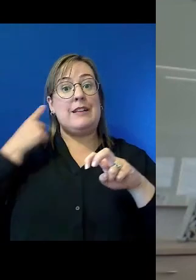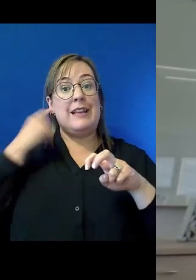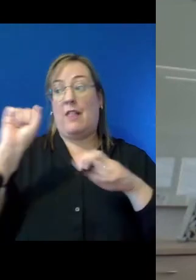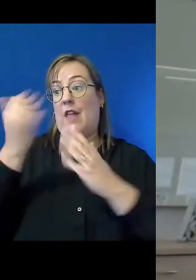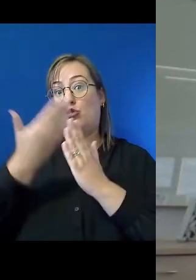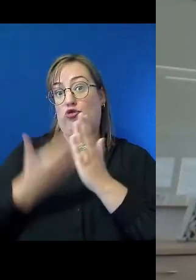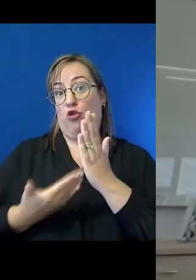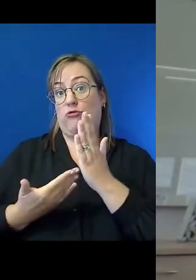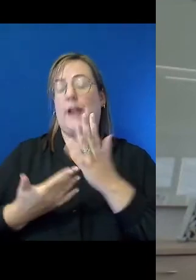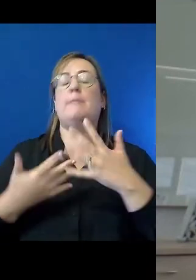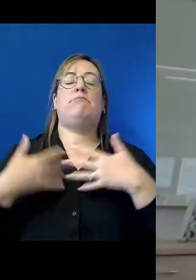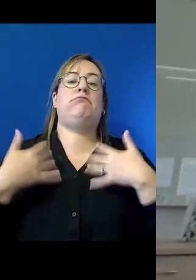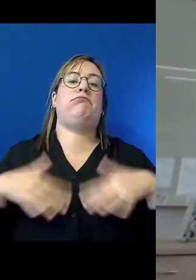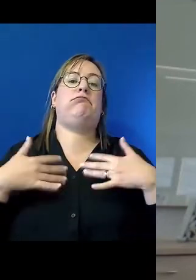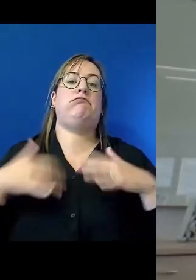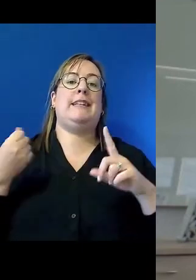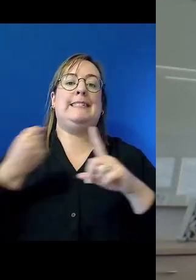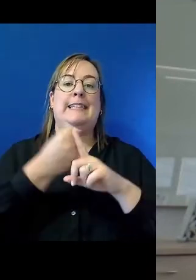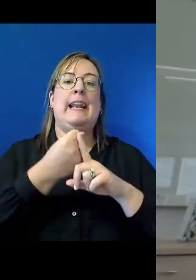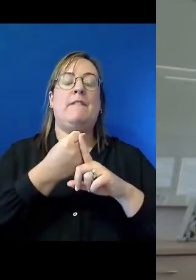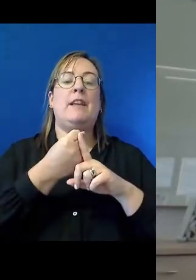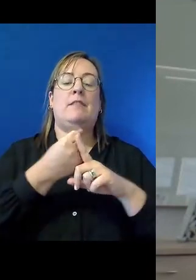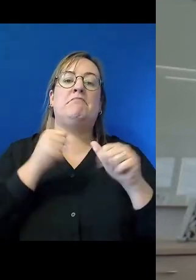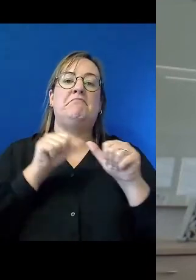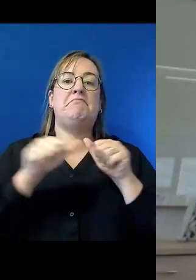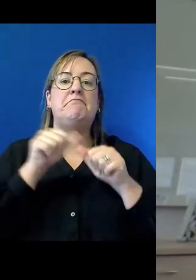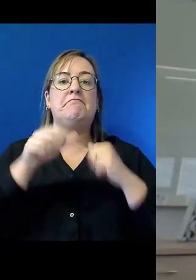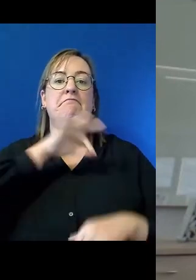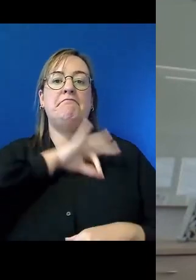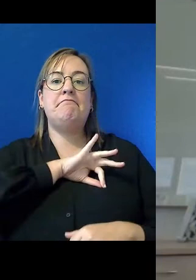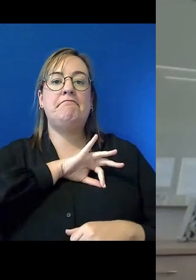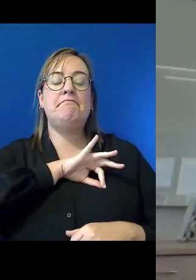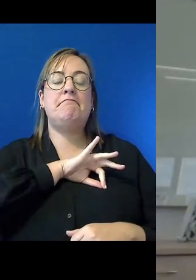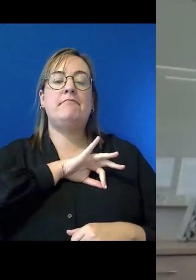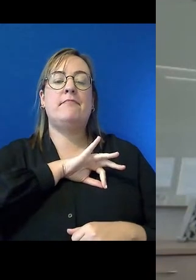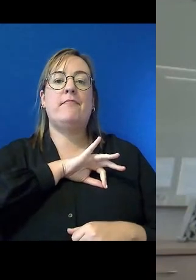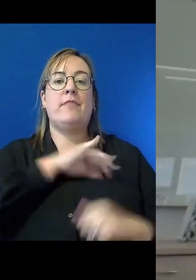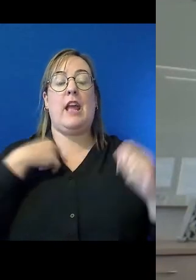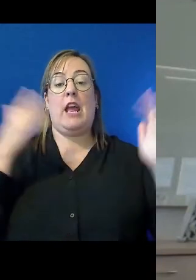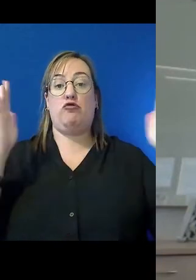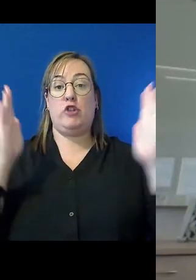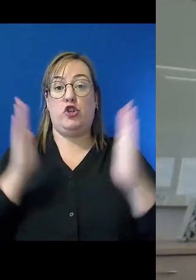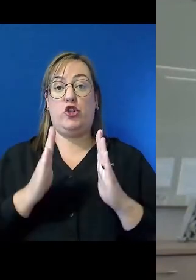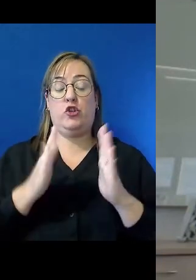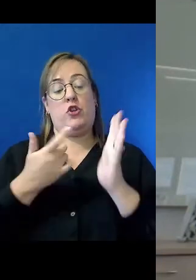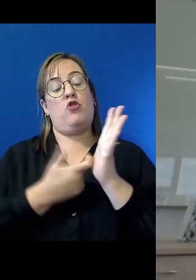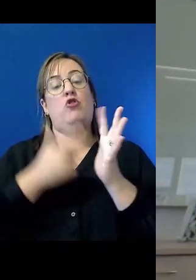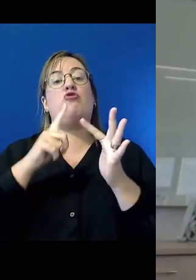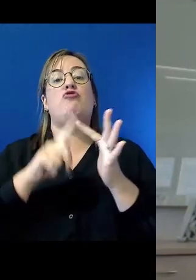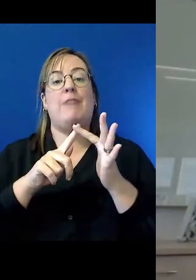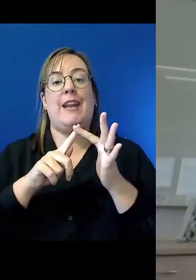significant. And of course, it reduced reoffending rates by